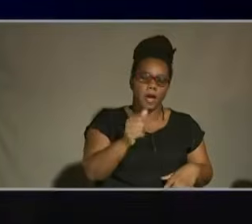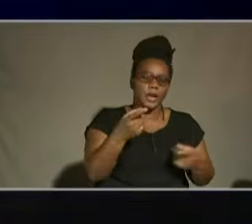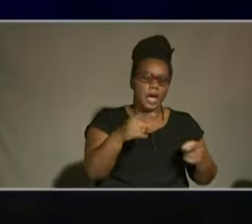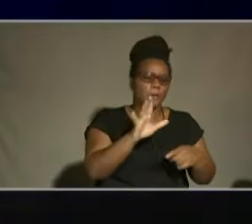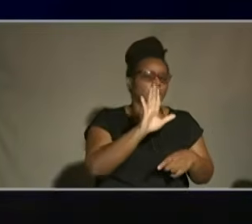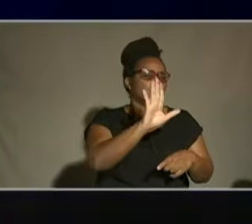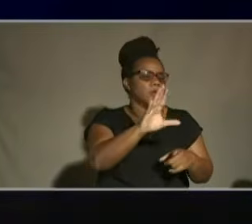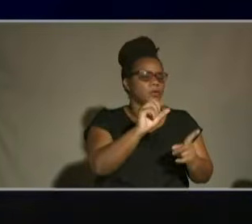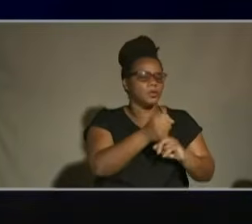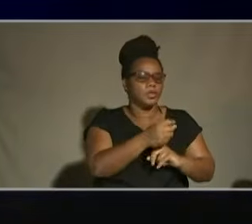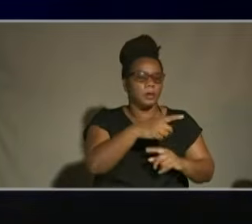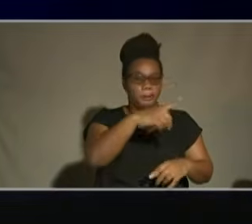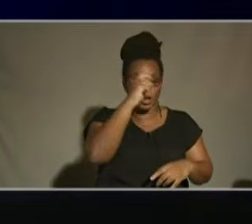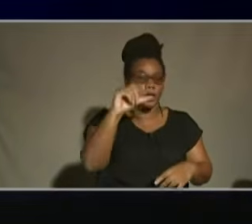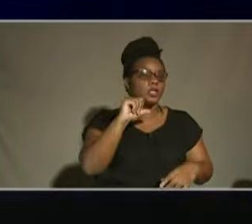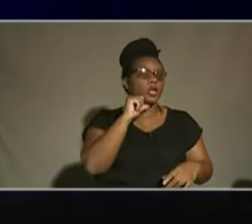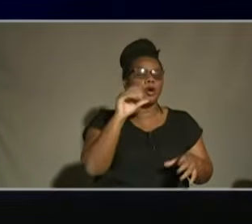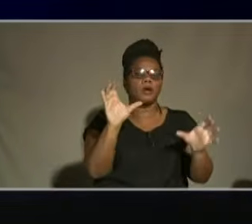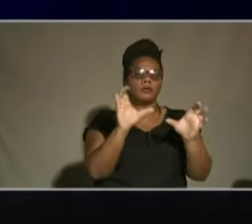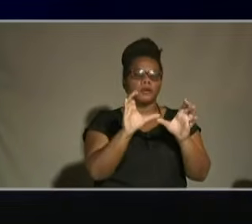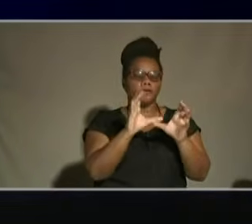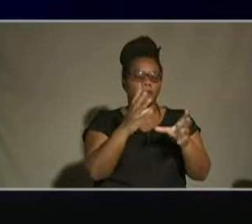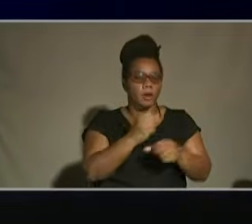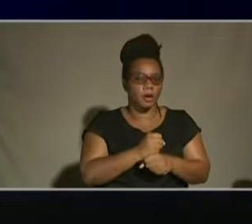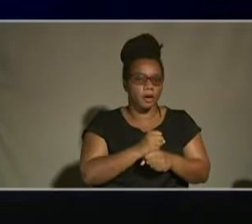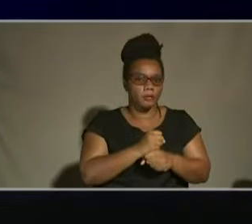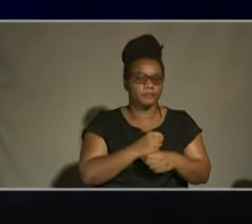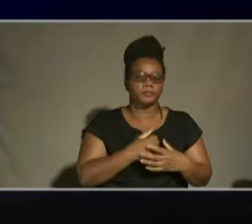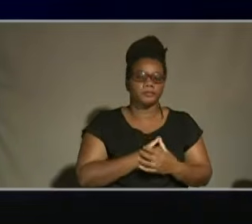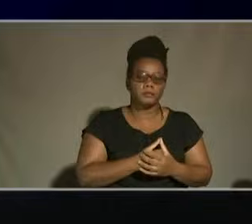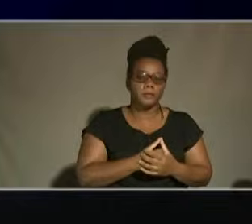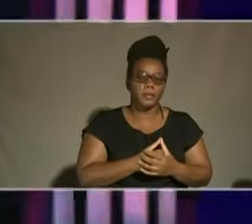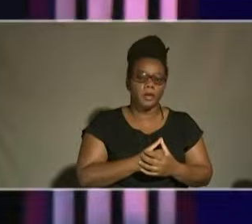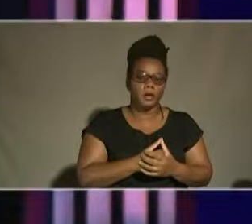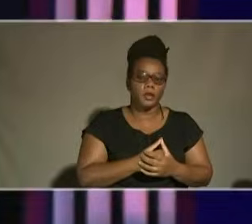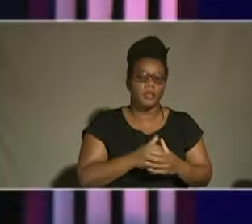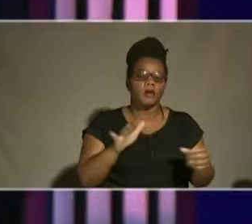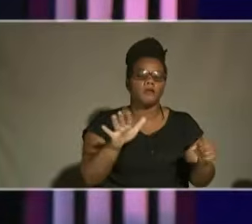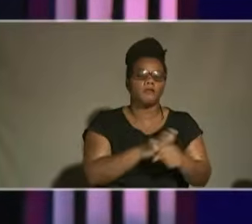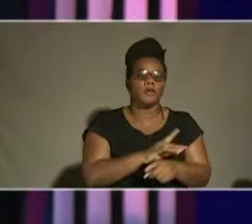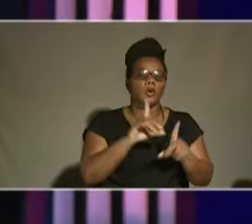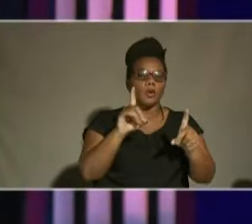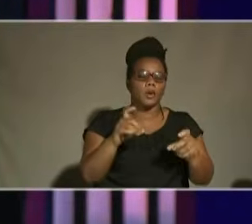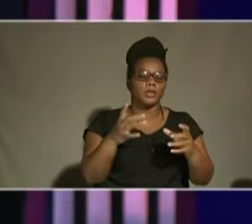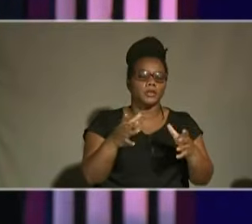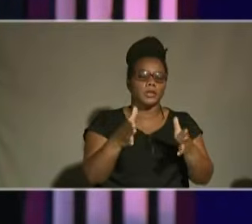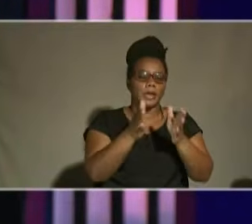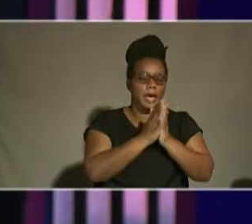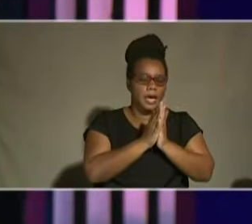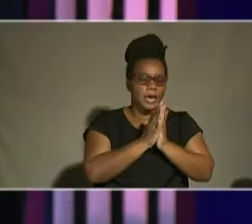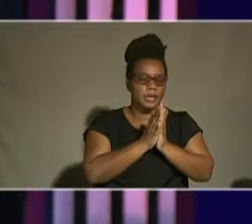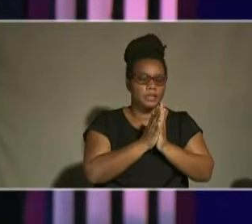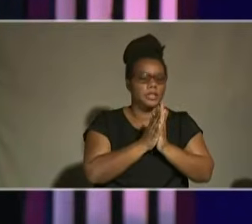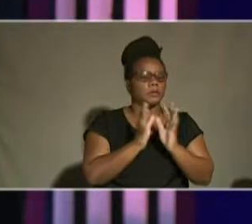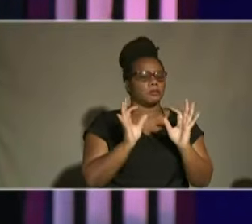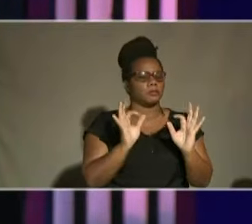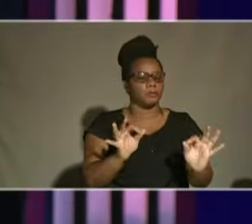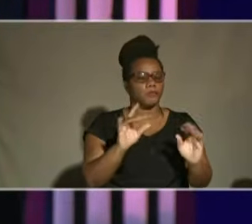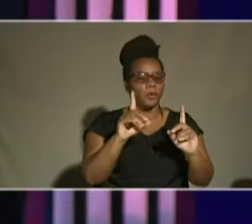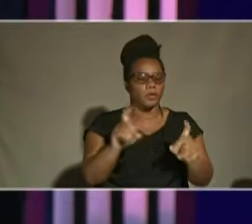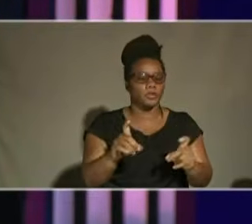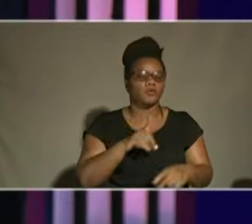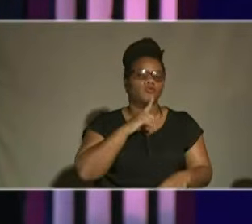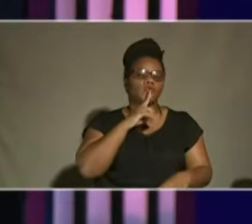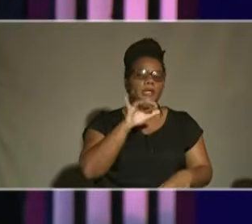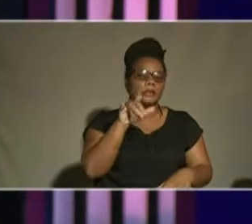not certified, the Prime Minister. So the whole question that has been asked is an excellent question, and we really need